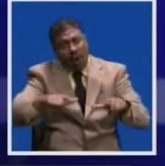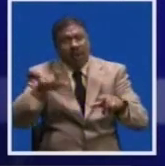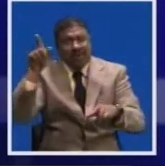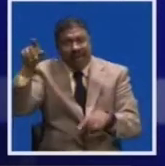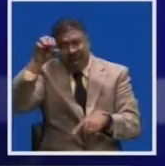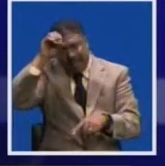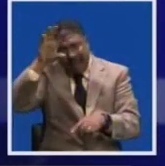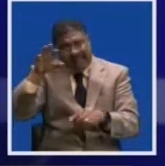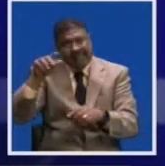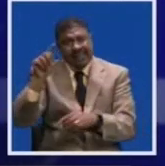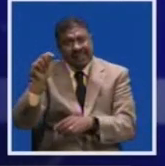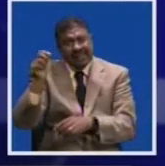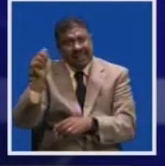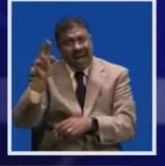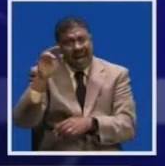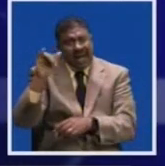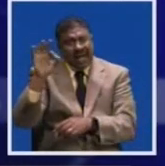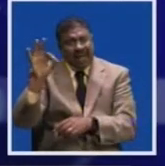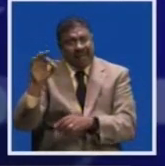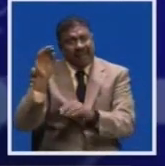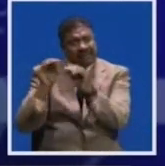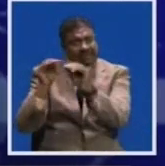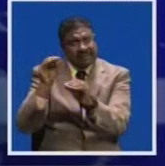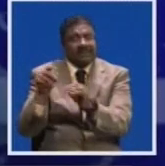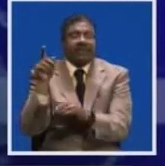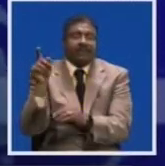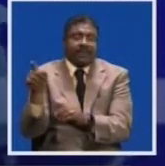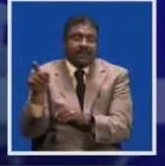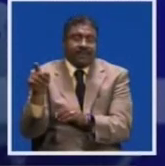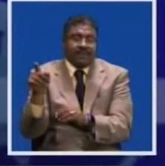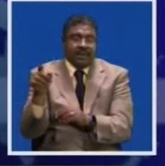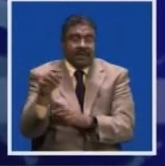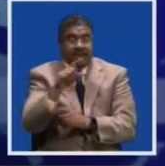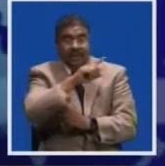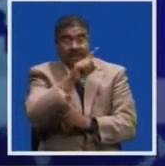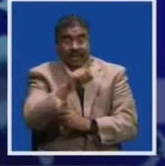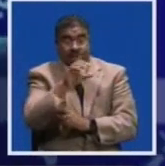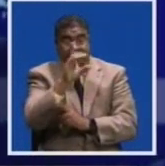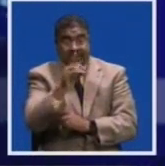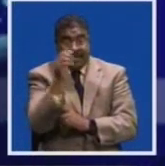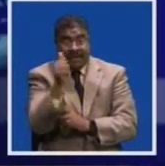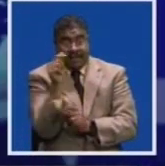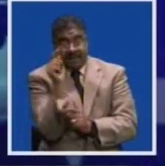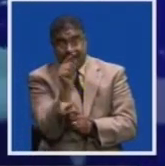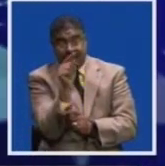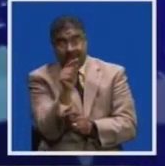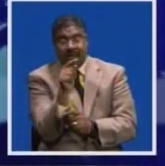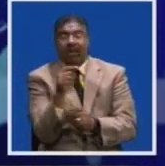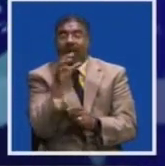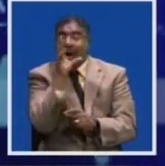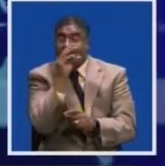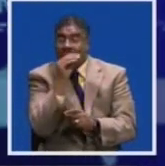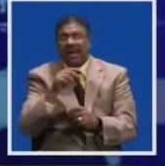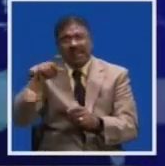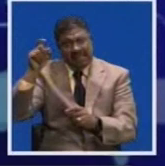mines through tariff setting process. Meanwhile, Zambia Development Agency Director Enterprise Development, Mukula Makasa, said